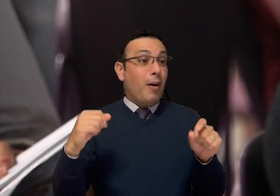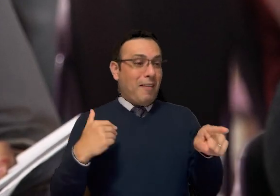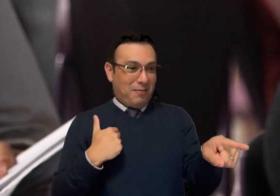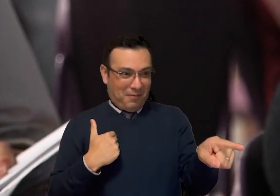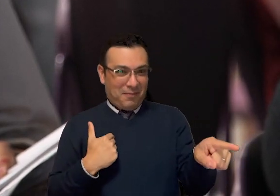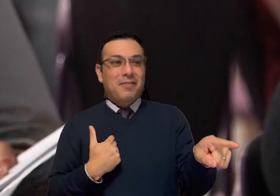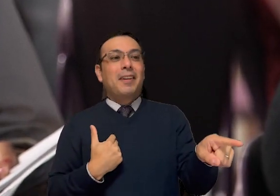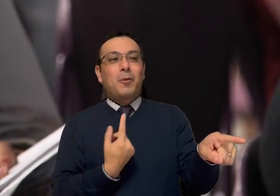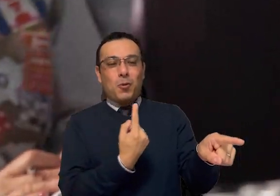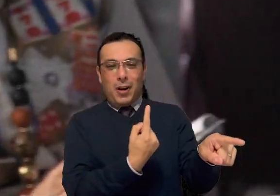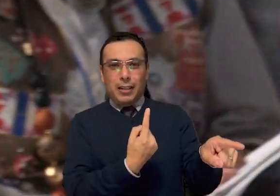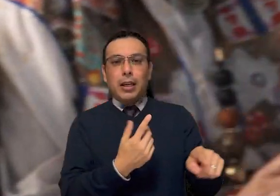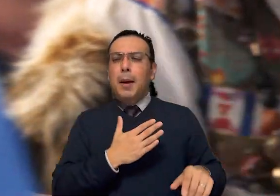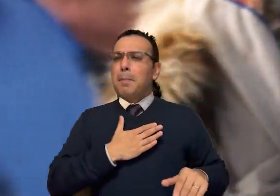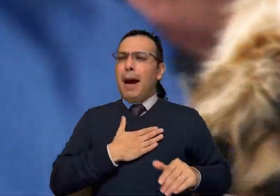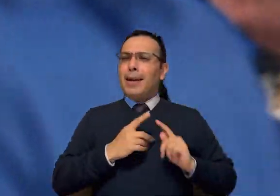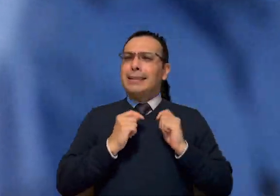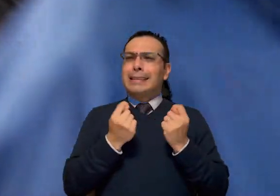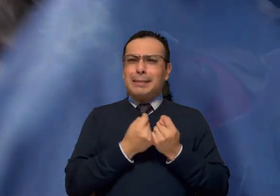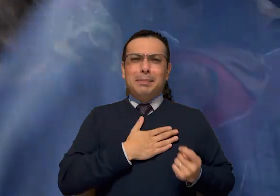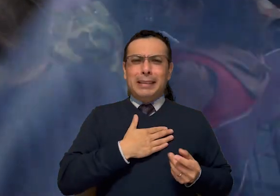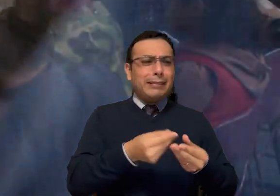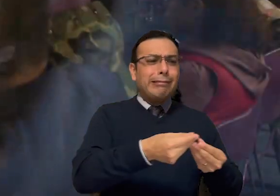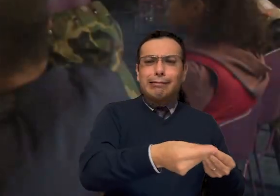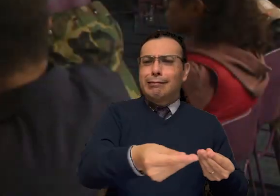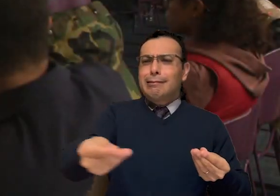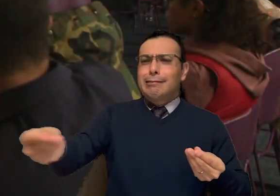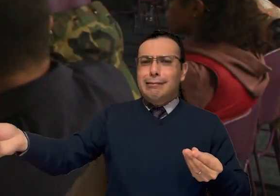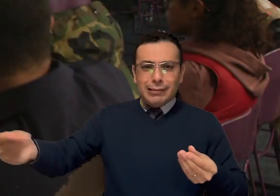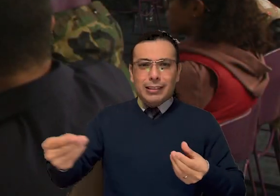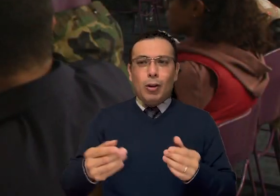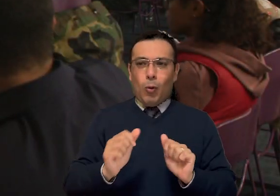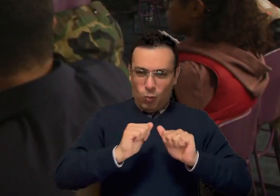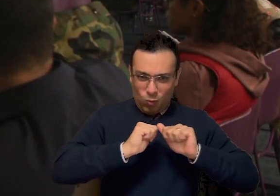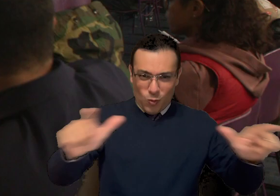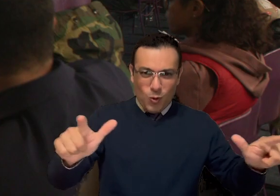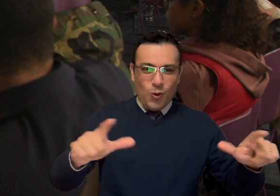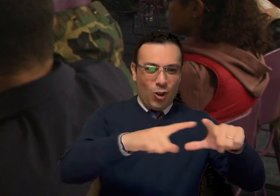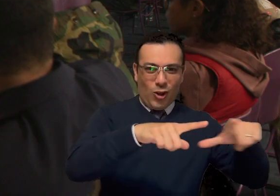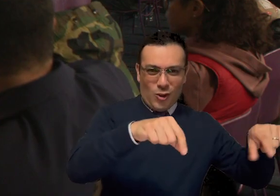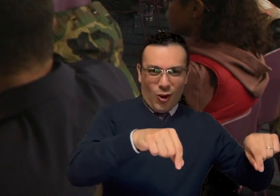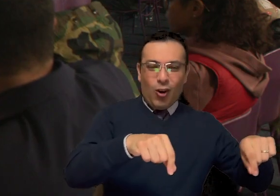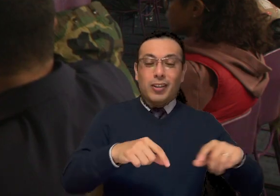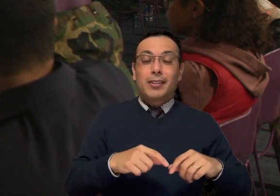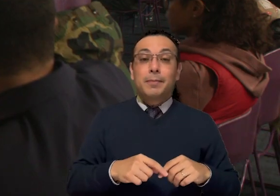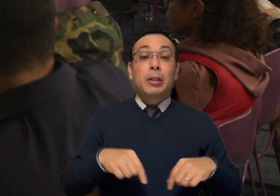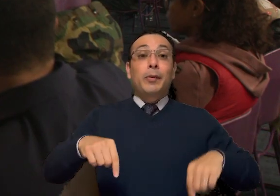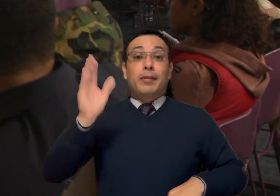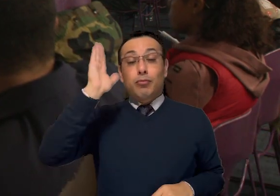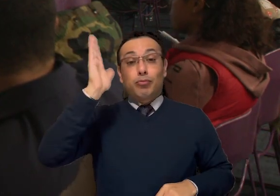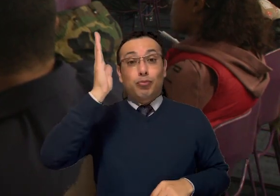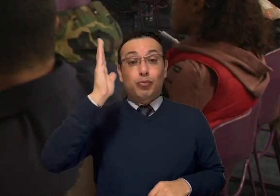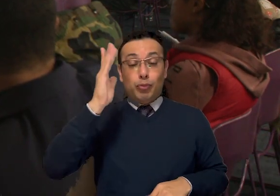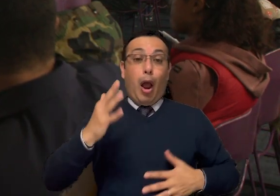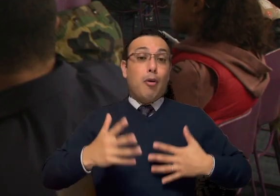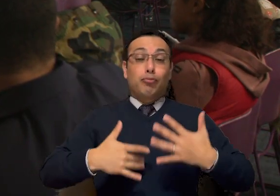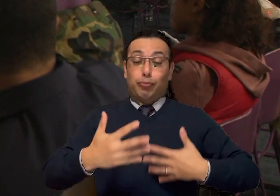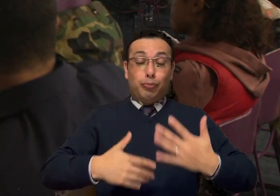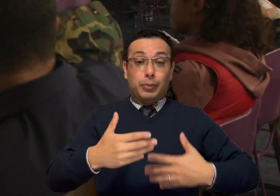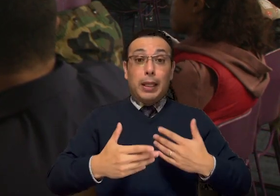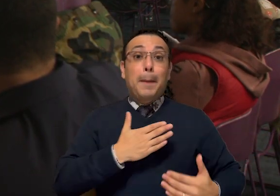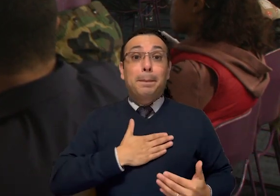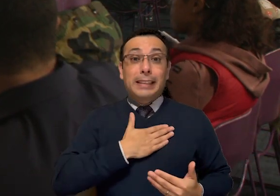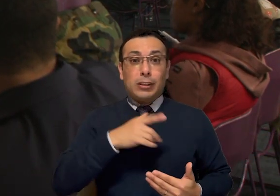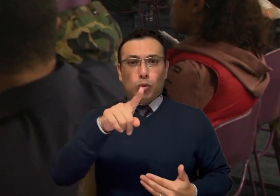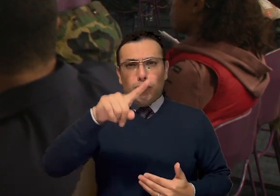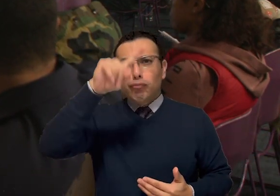around and make sure everyone has an index card. As we go through the presentation, if you want to write down your questions, and if